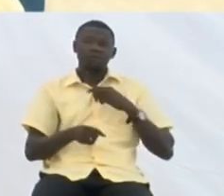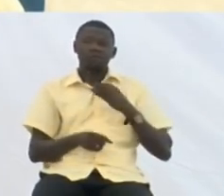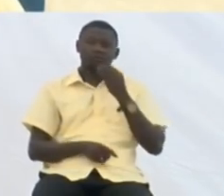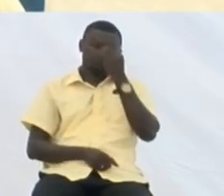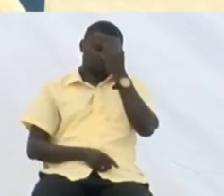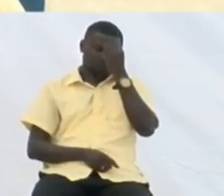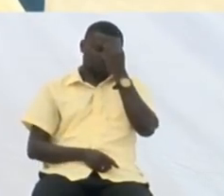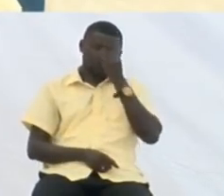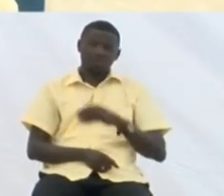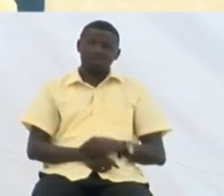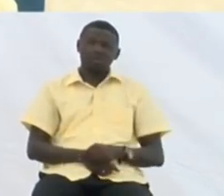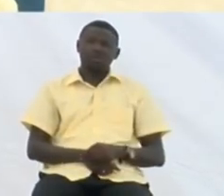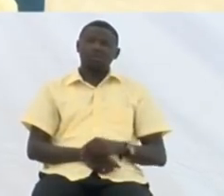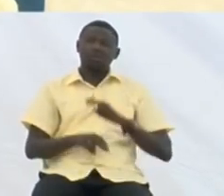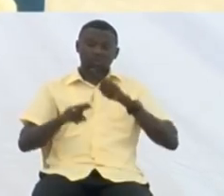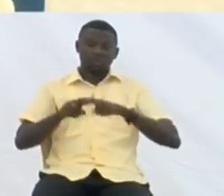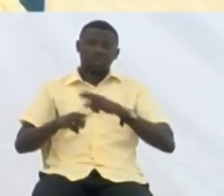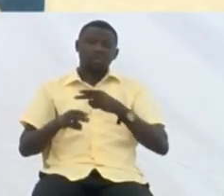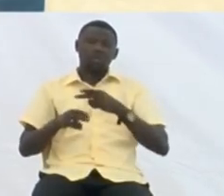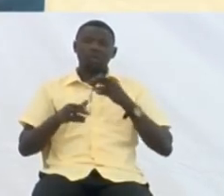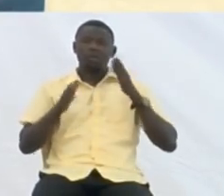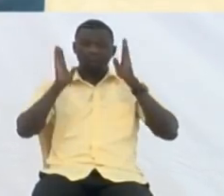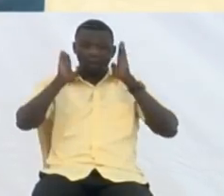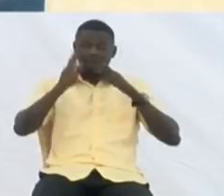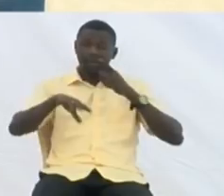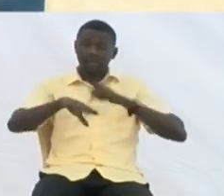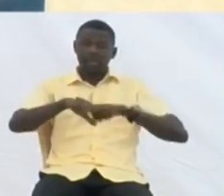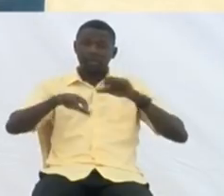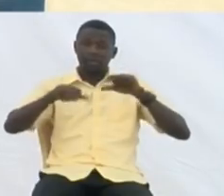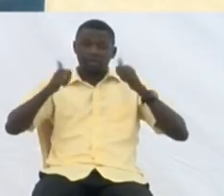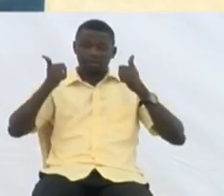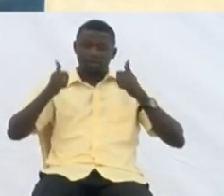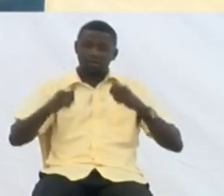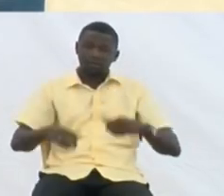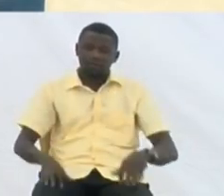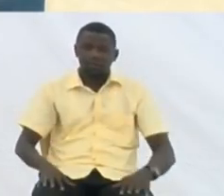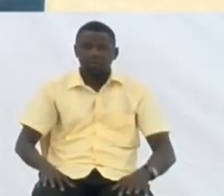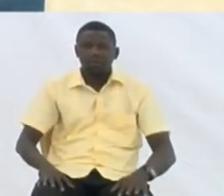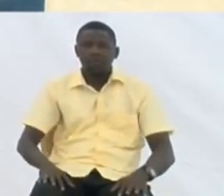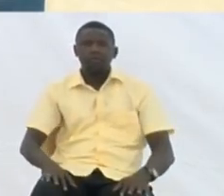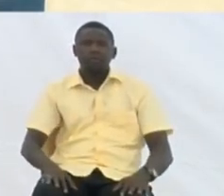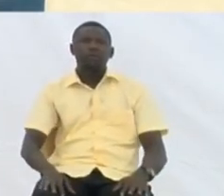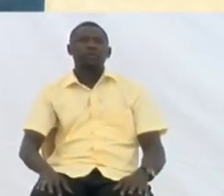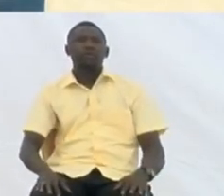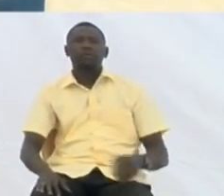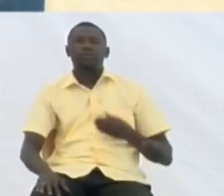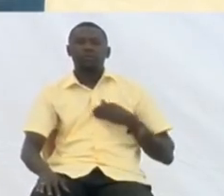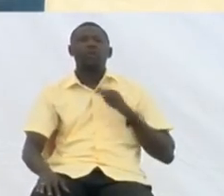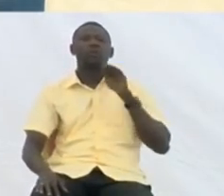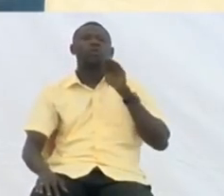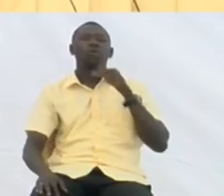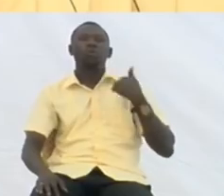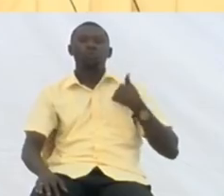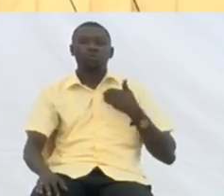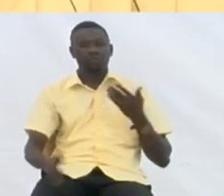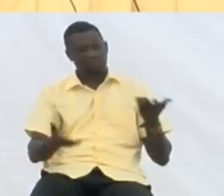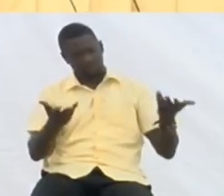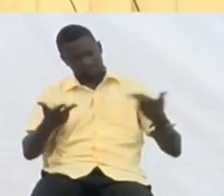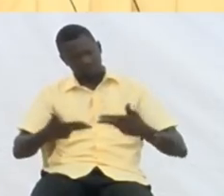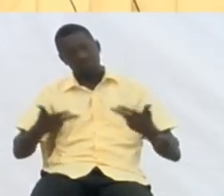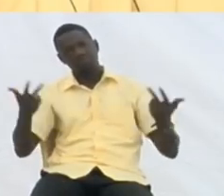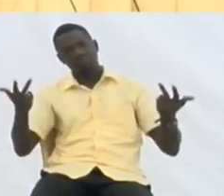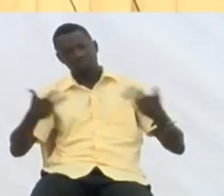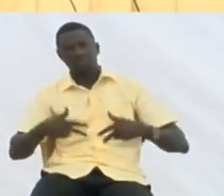seated there. Prayer time came. I said I invited the